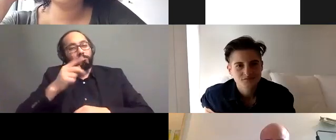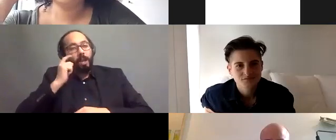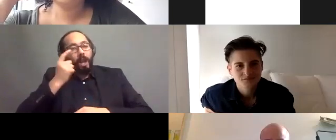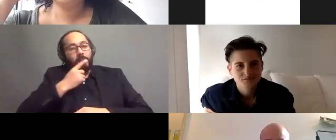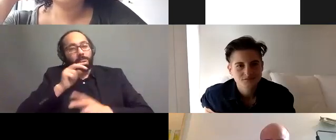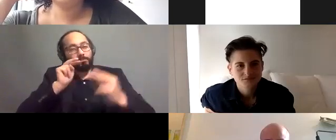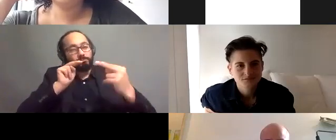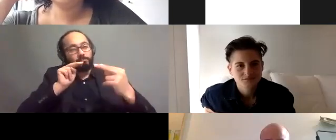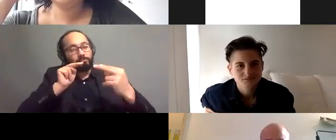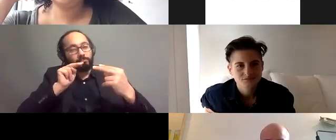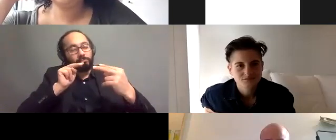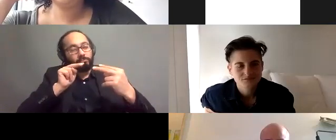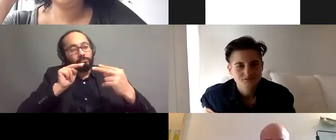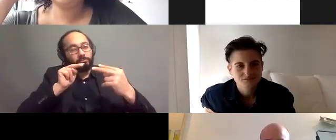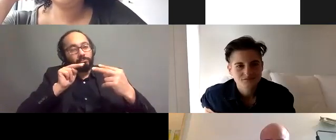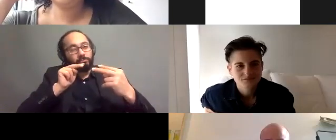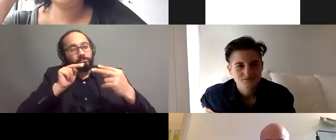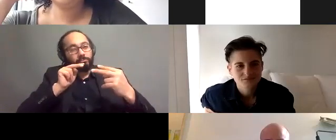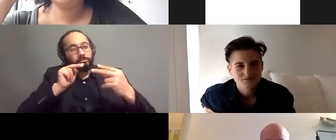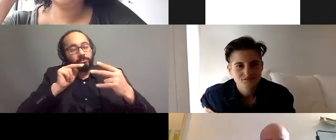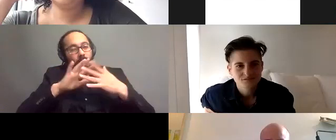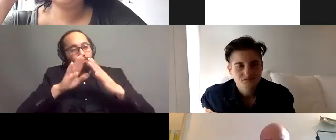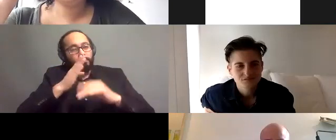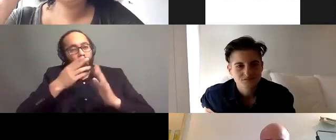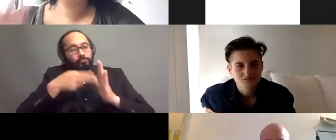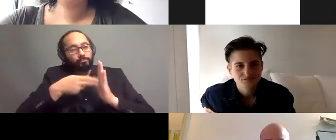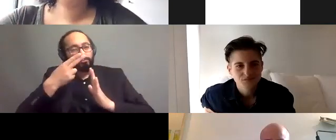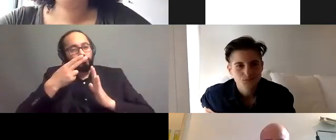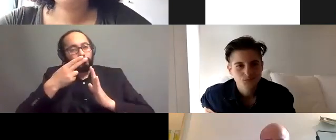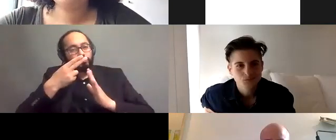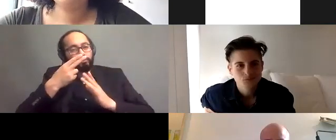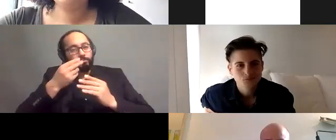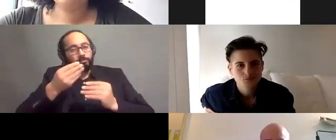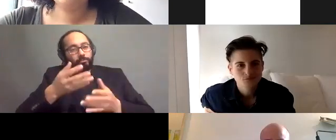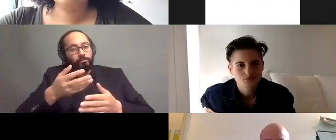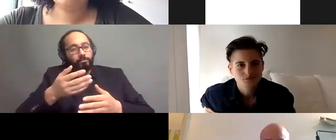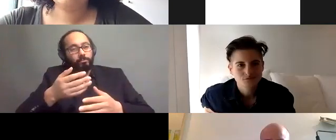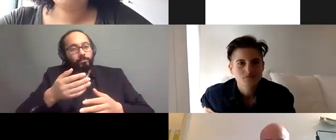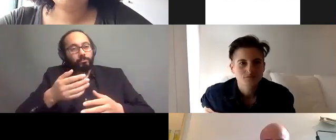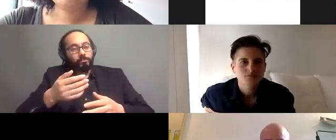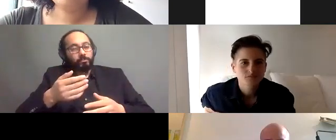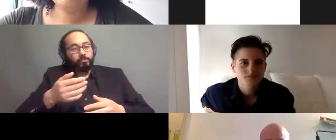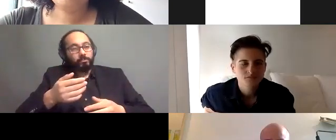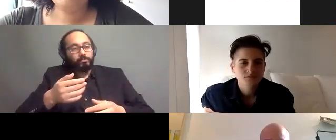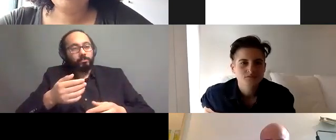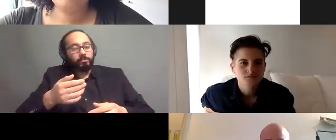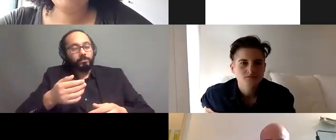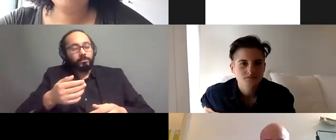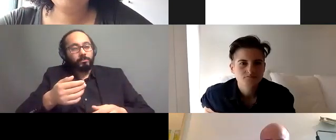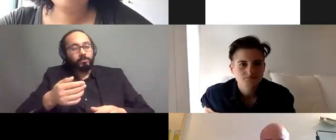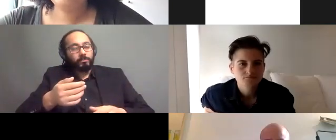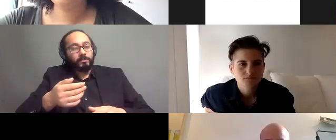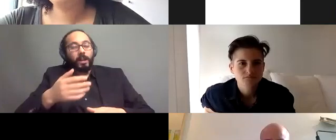like, you know, really like earnest and just being like, please, like think about somebody who's not